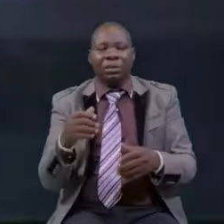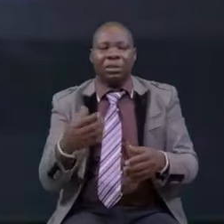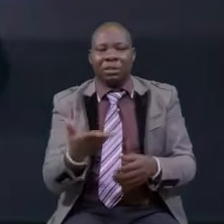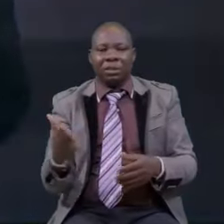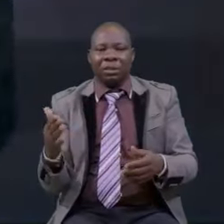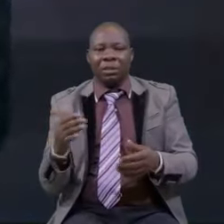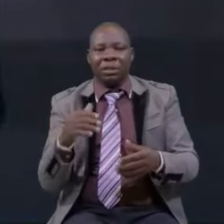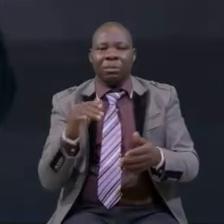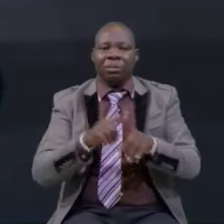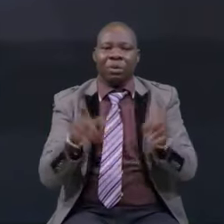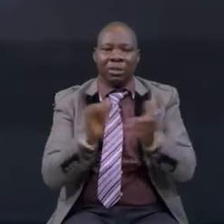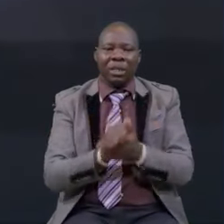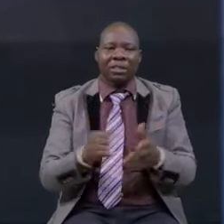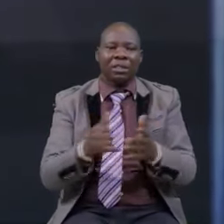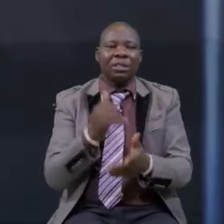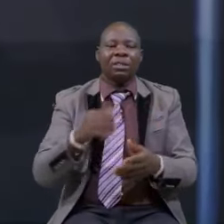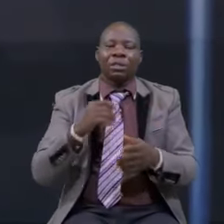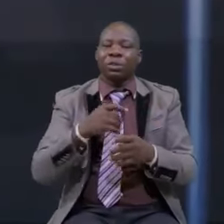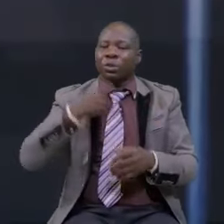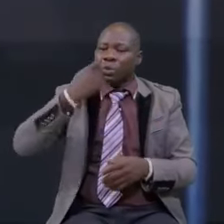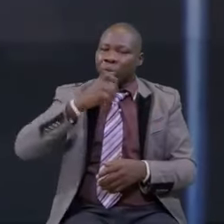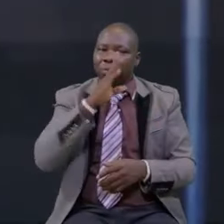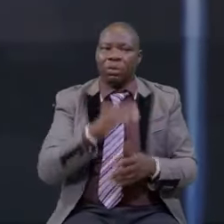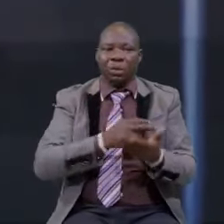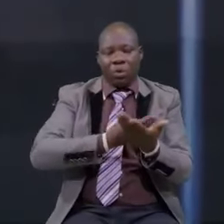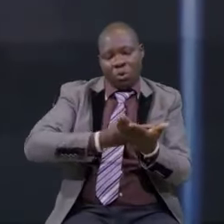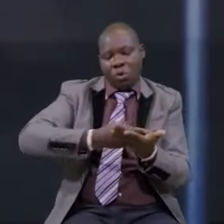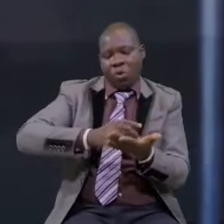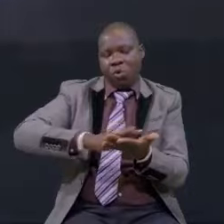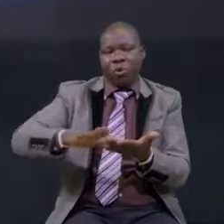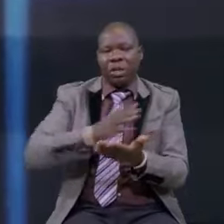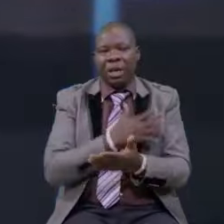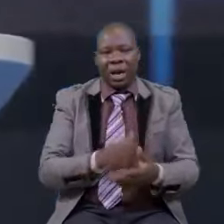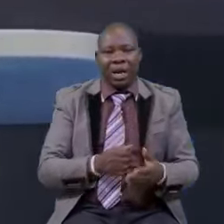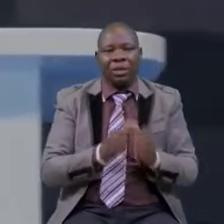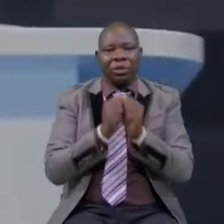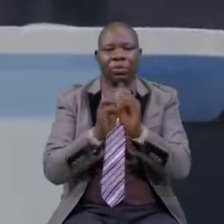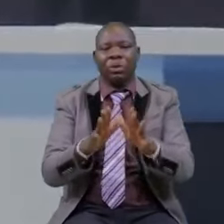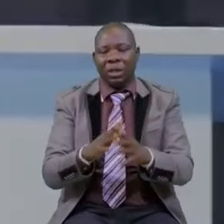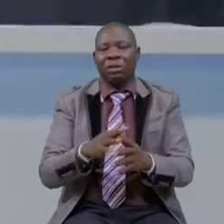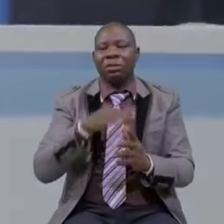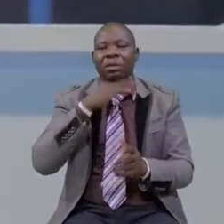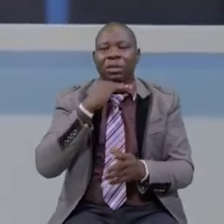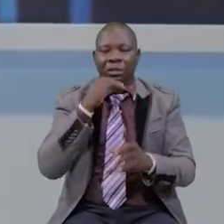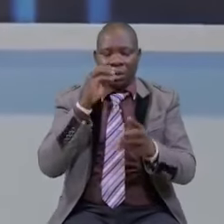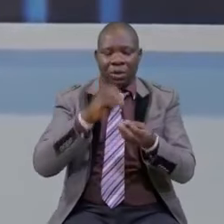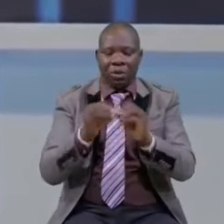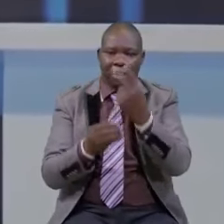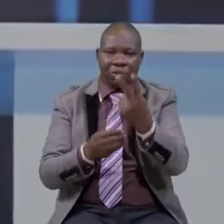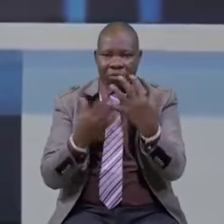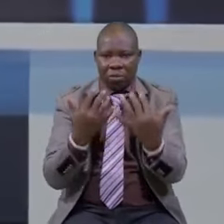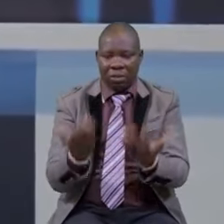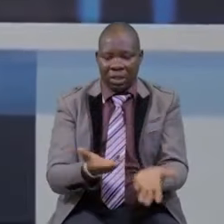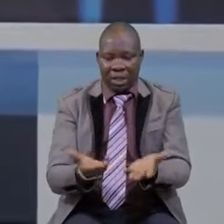but that it should be holy and without blemish. We'll come to number two here. Number